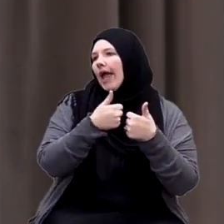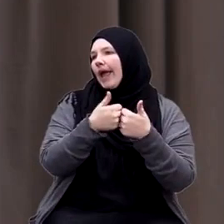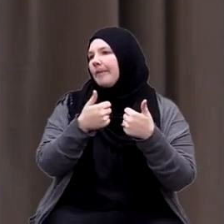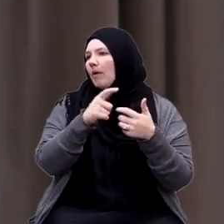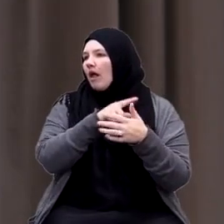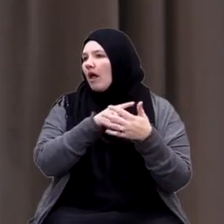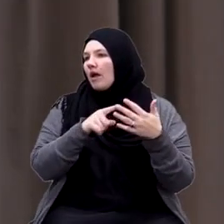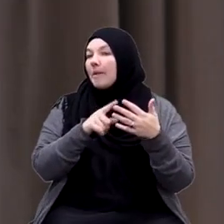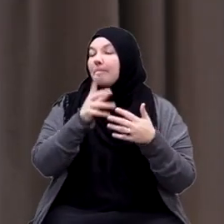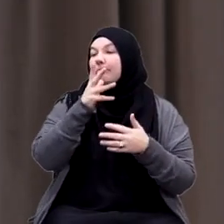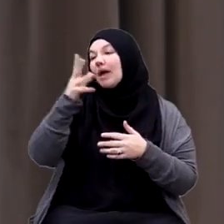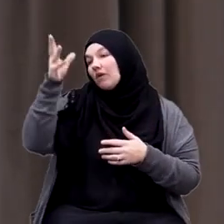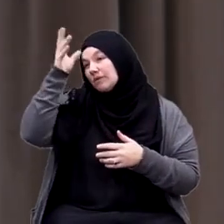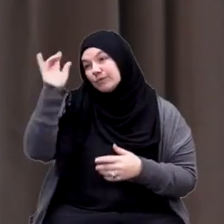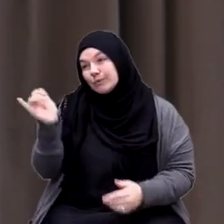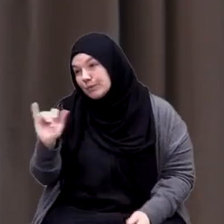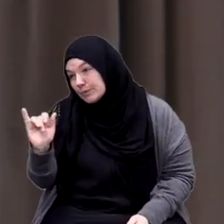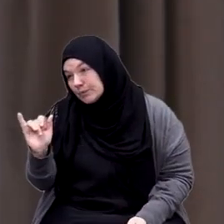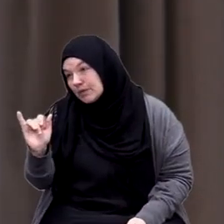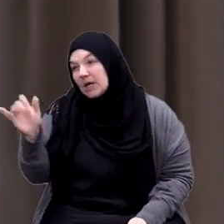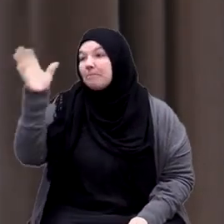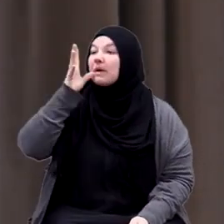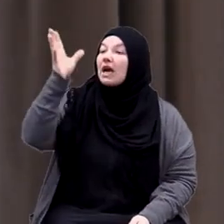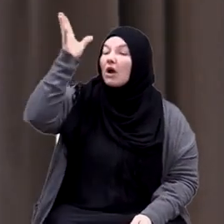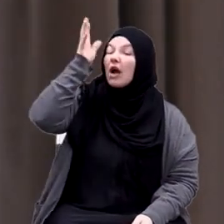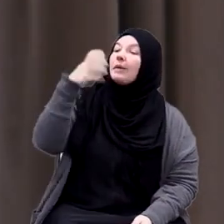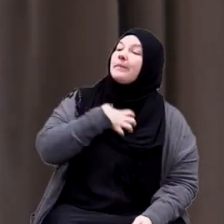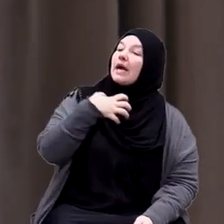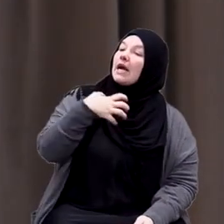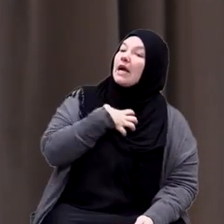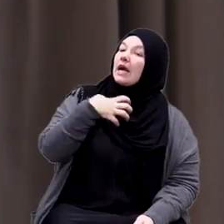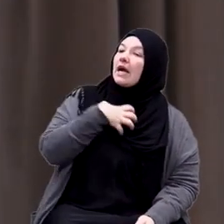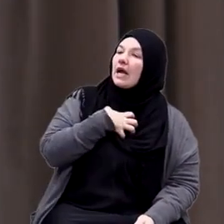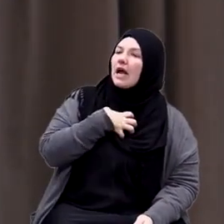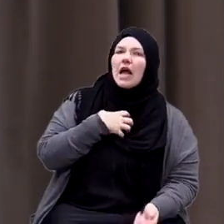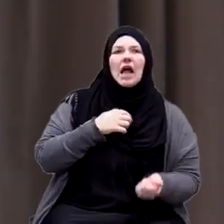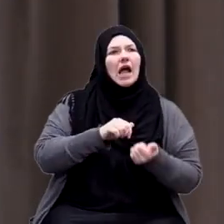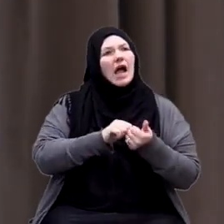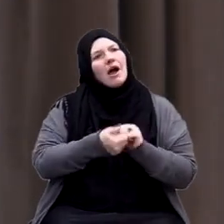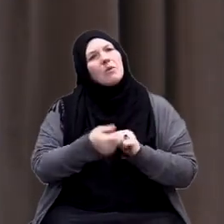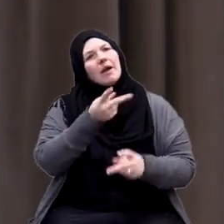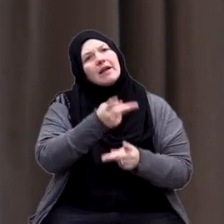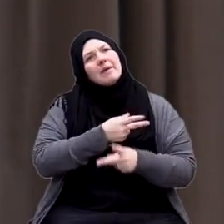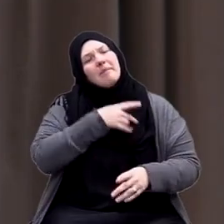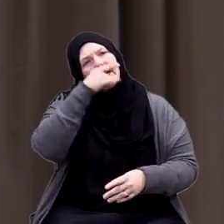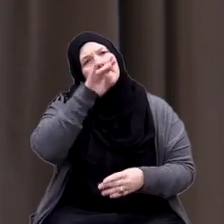Parents and children alike are complaining, how do I get them busy?